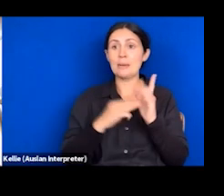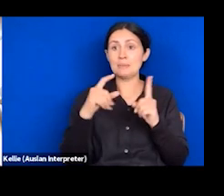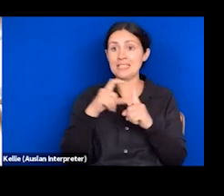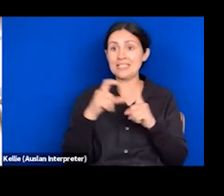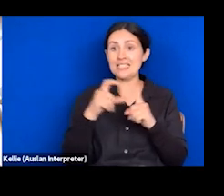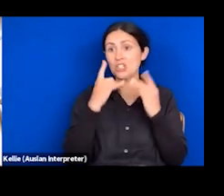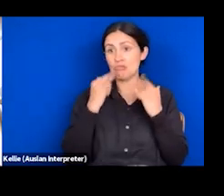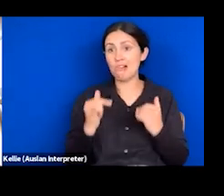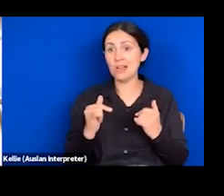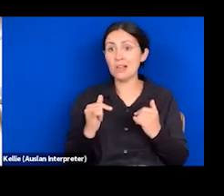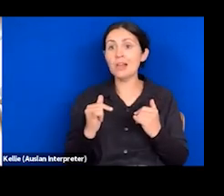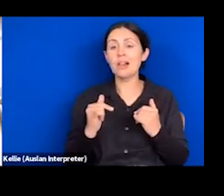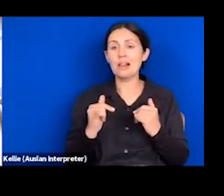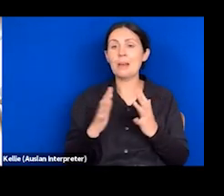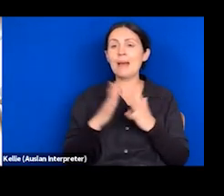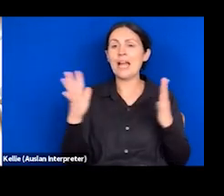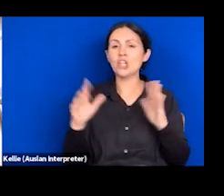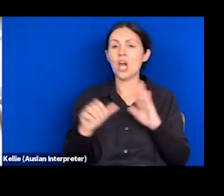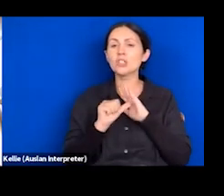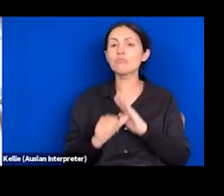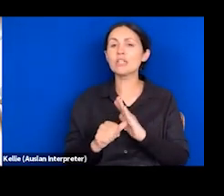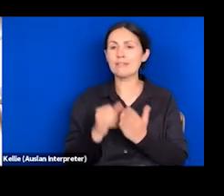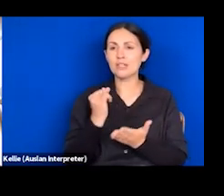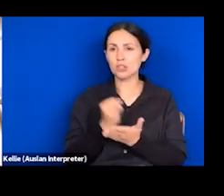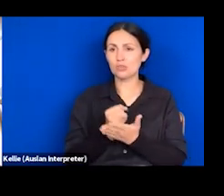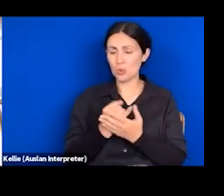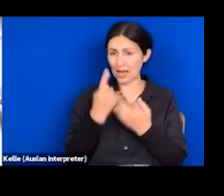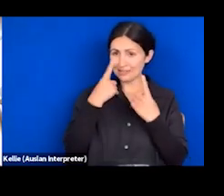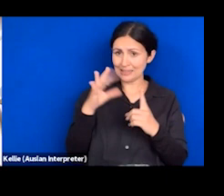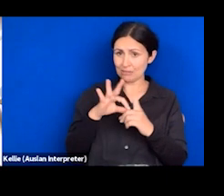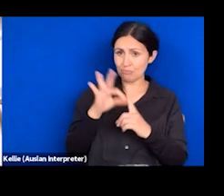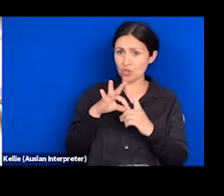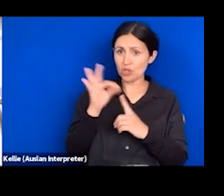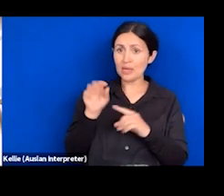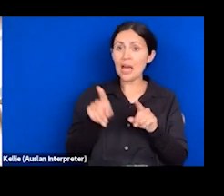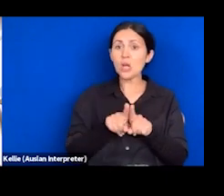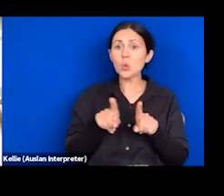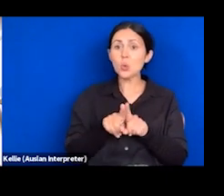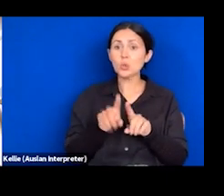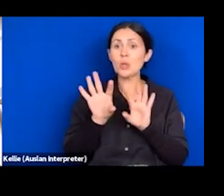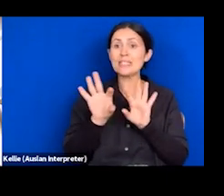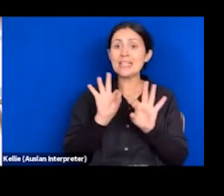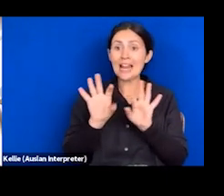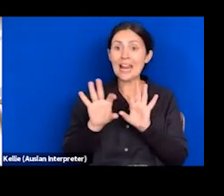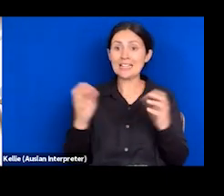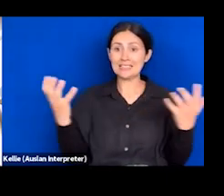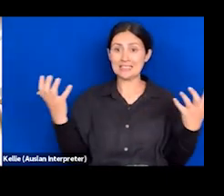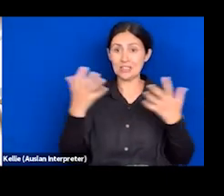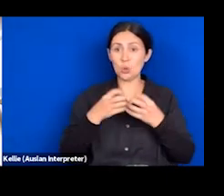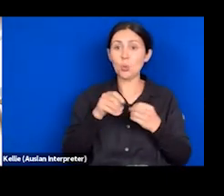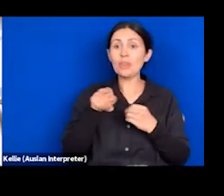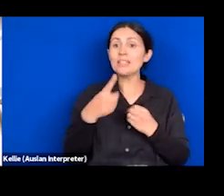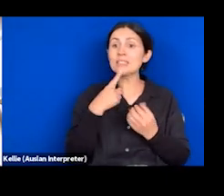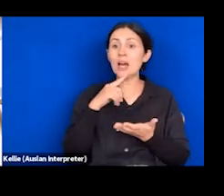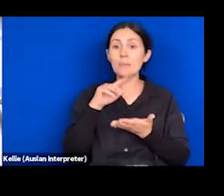same effect correlating with treatment improvements, and also potentially selective to the psilocybin intervention. We did